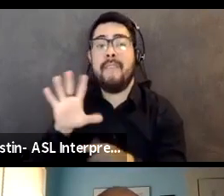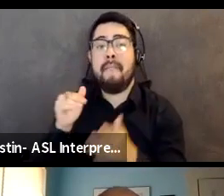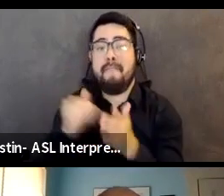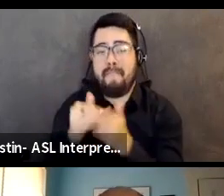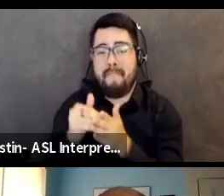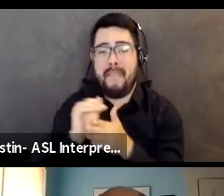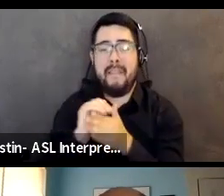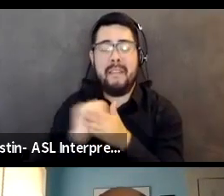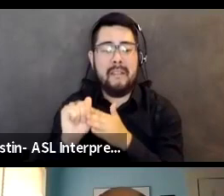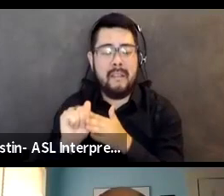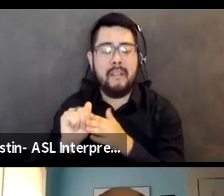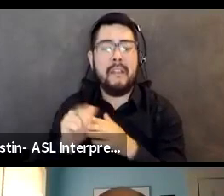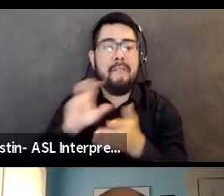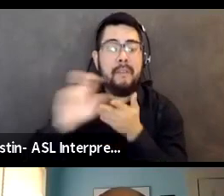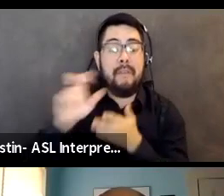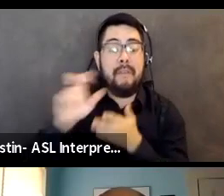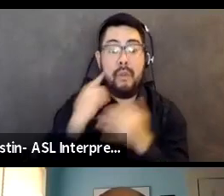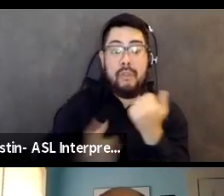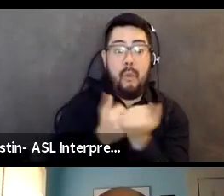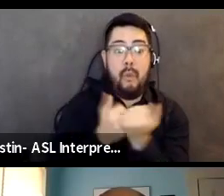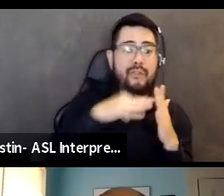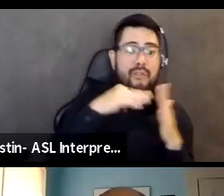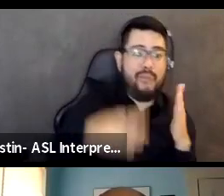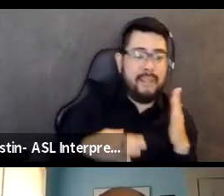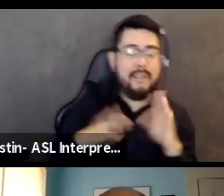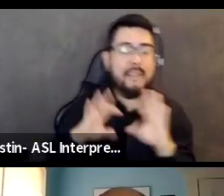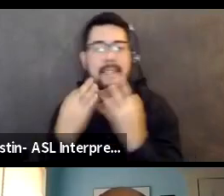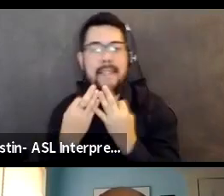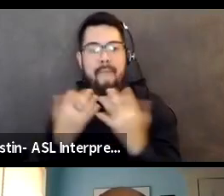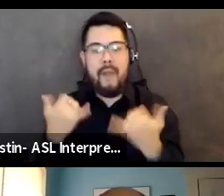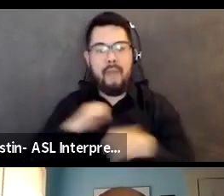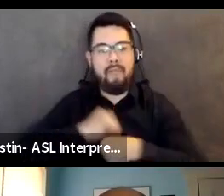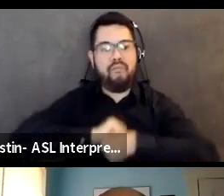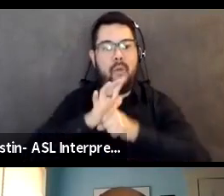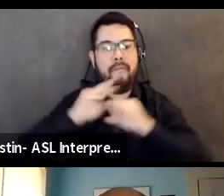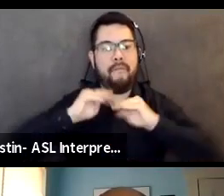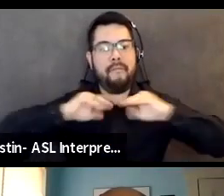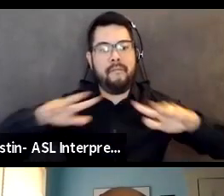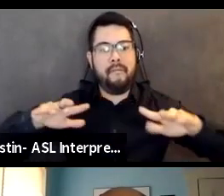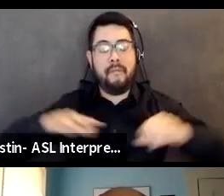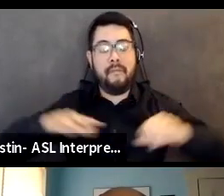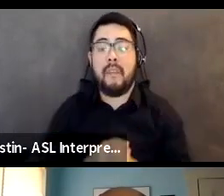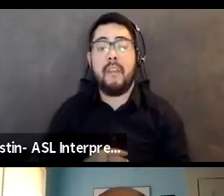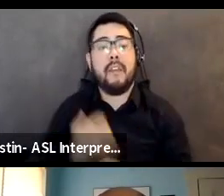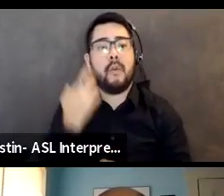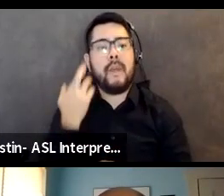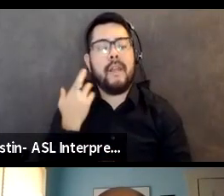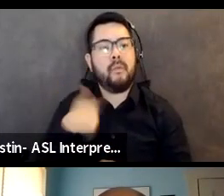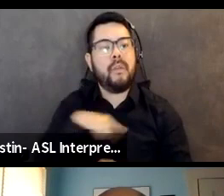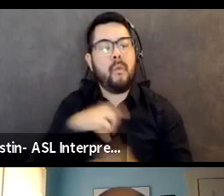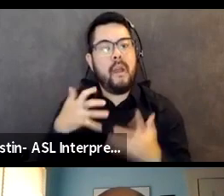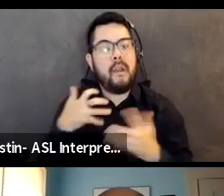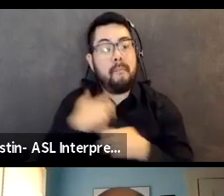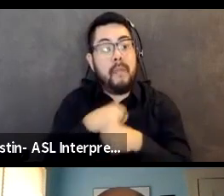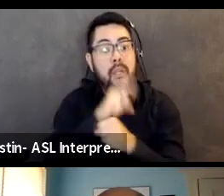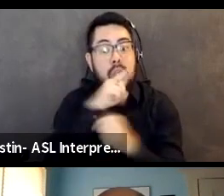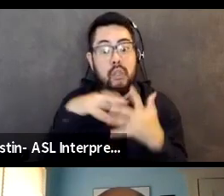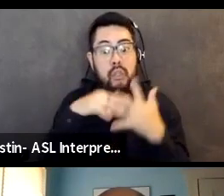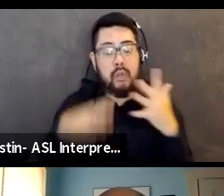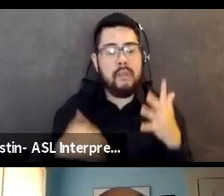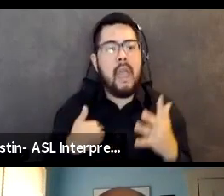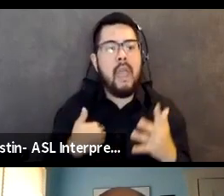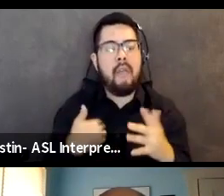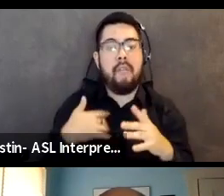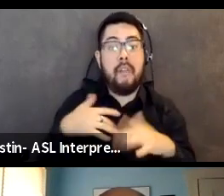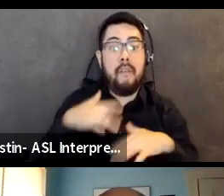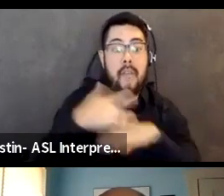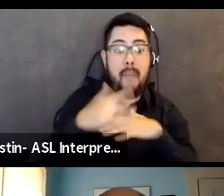our students and staff during the pandemic these funds will help ensure that all students have the necessary computing devices that